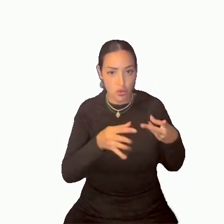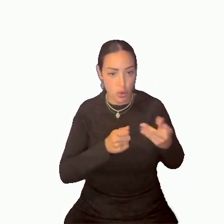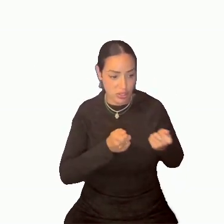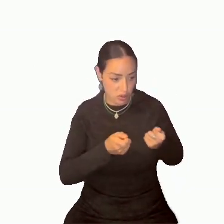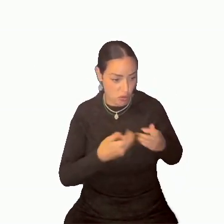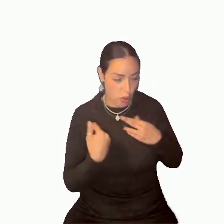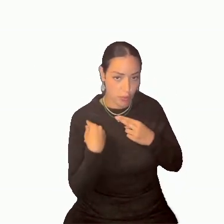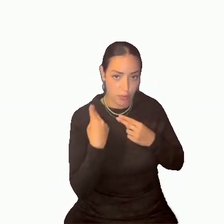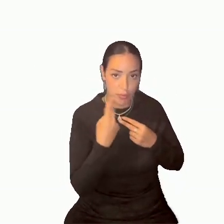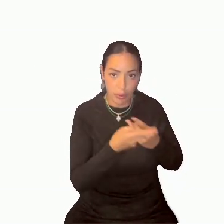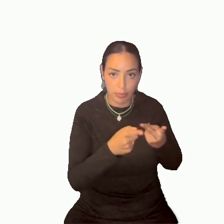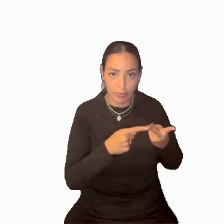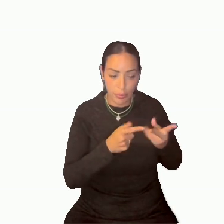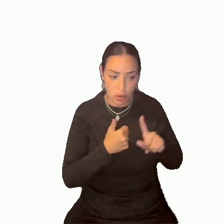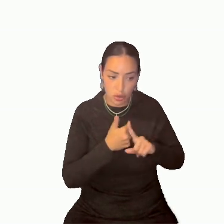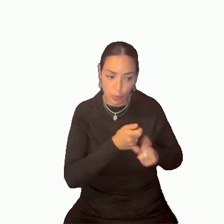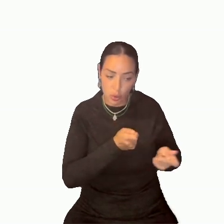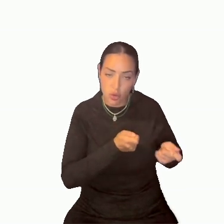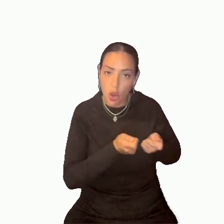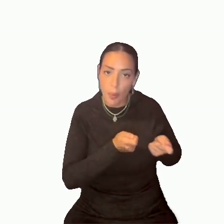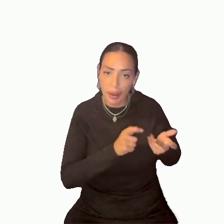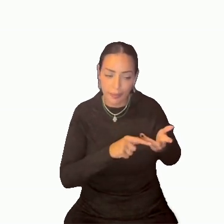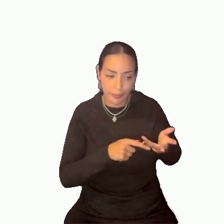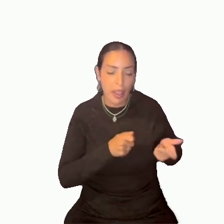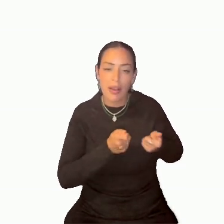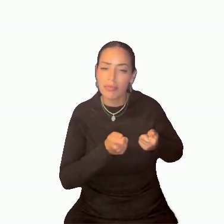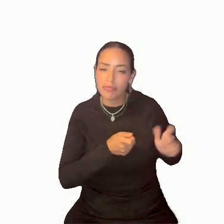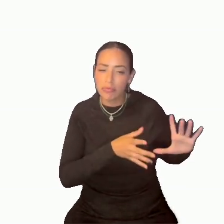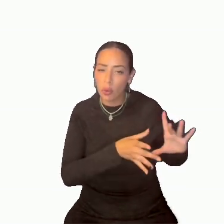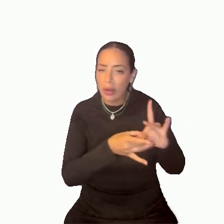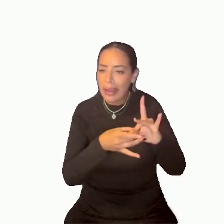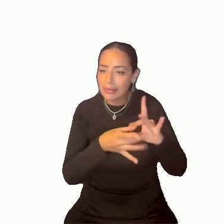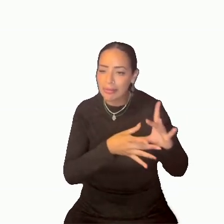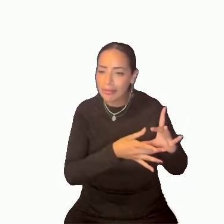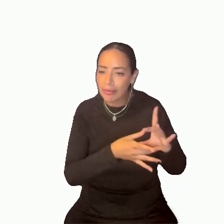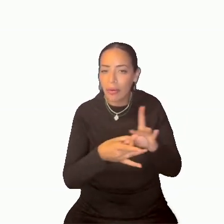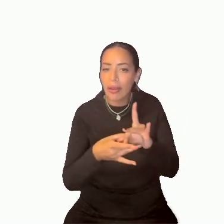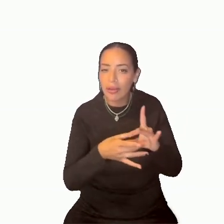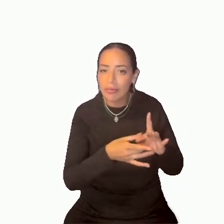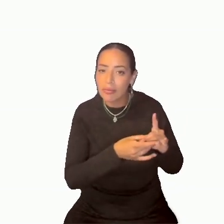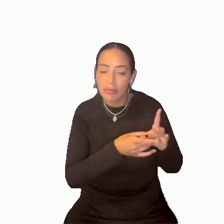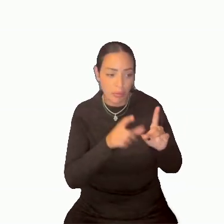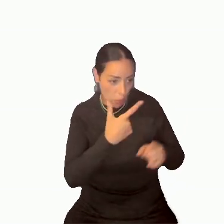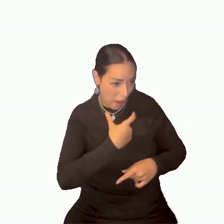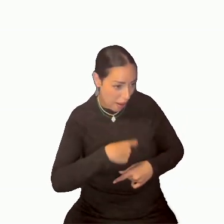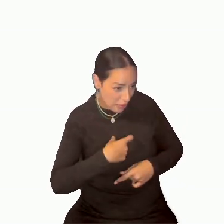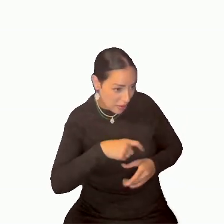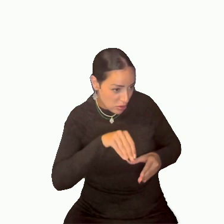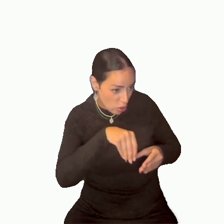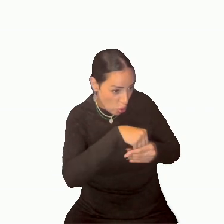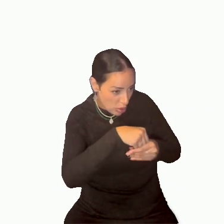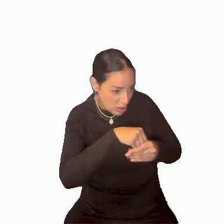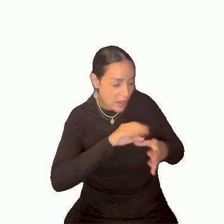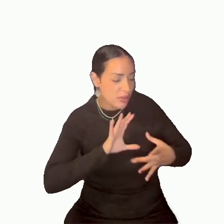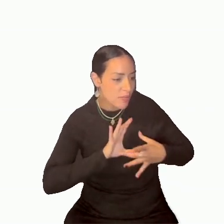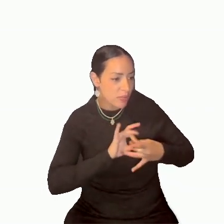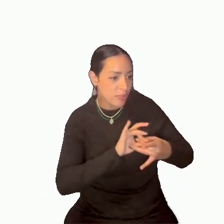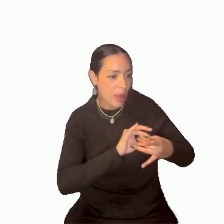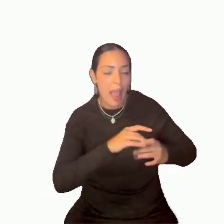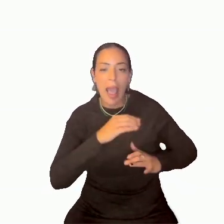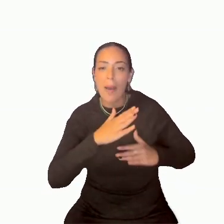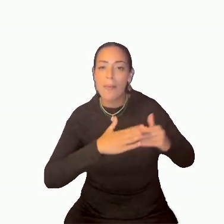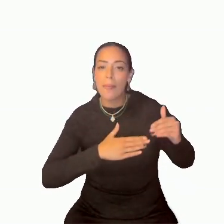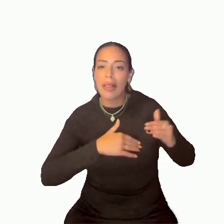choice and control, supporting coping, facilitating connections, responding to identity and context, and building